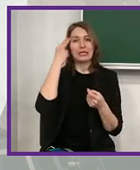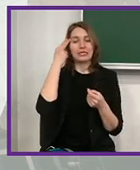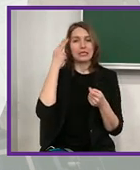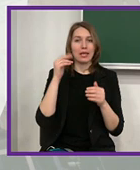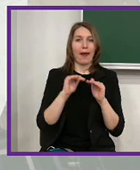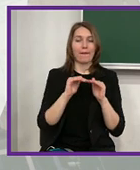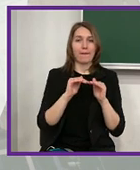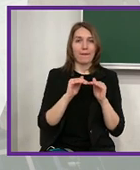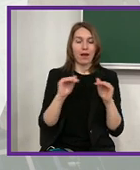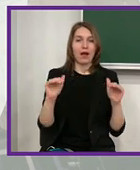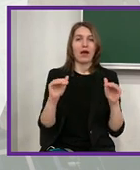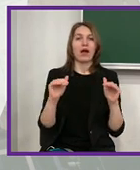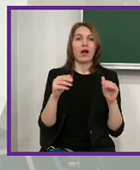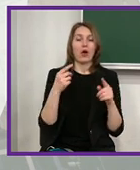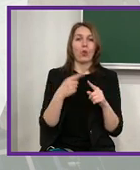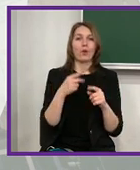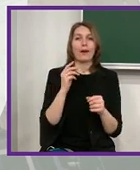other financial institutions,